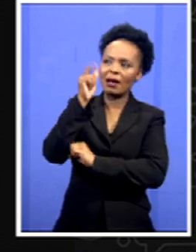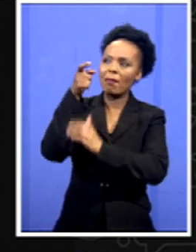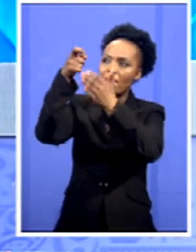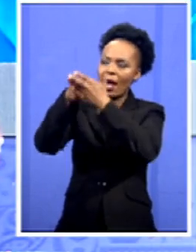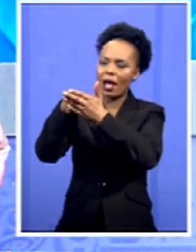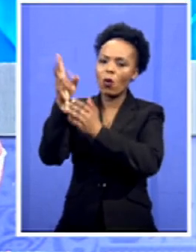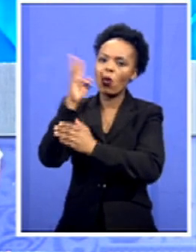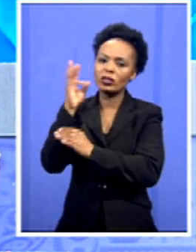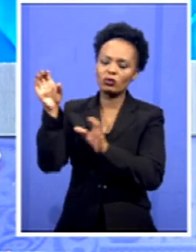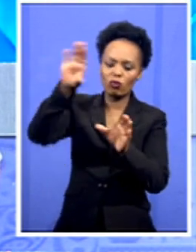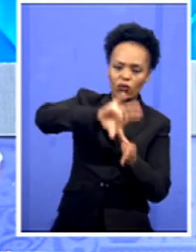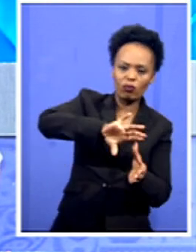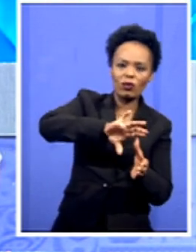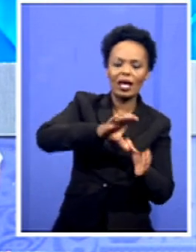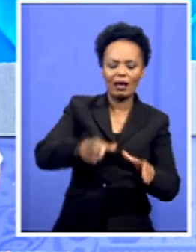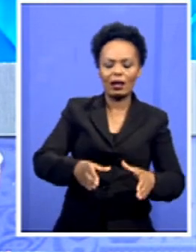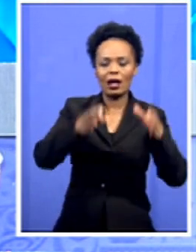our tanks.